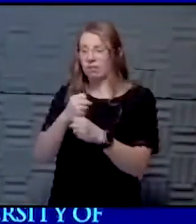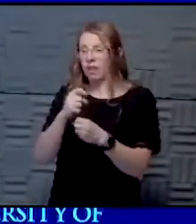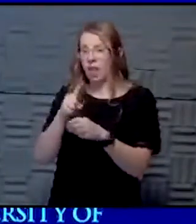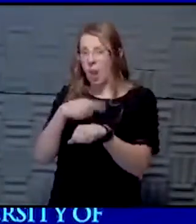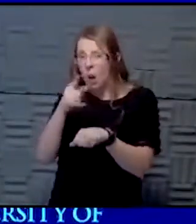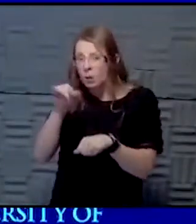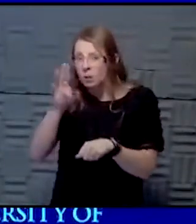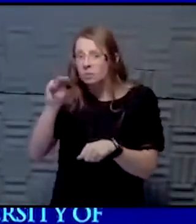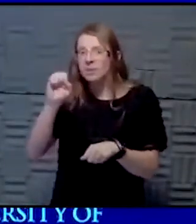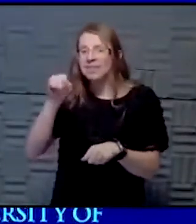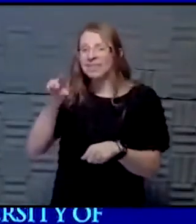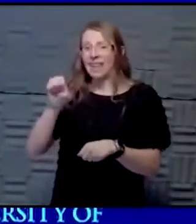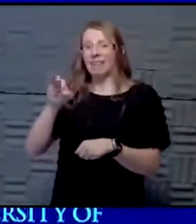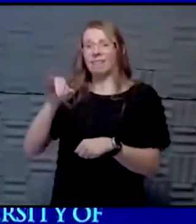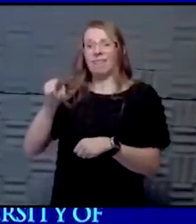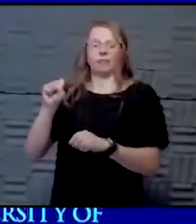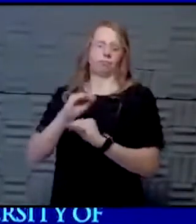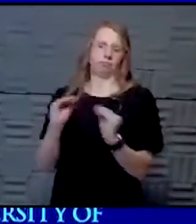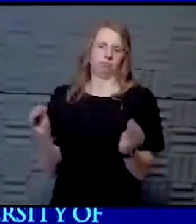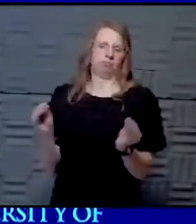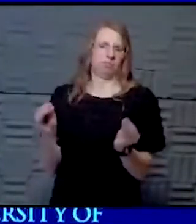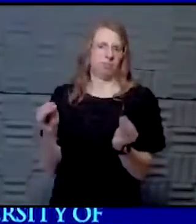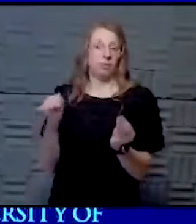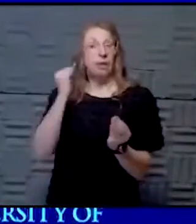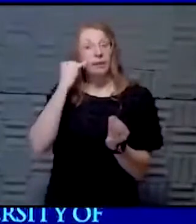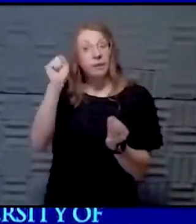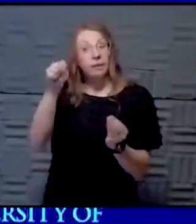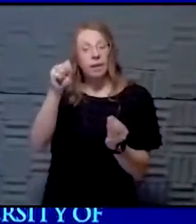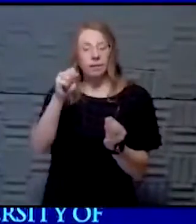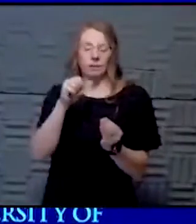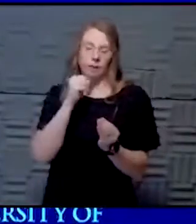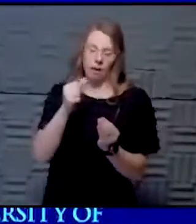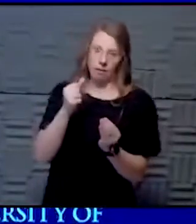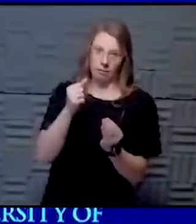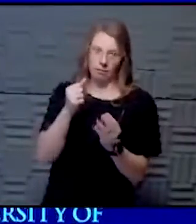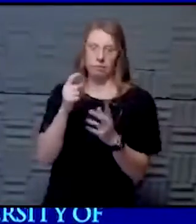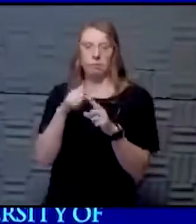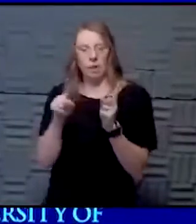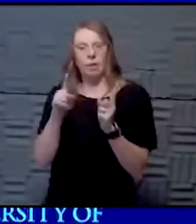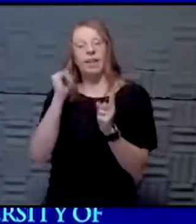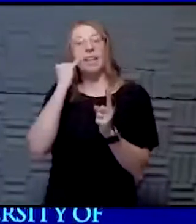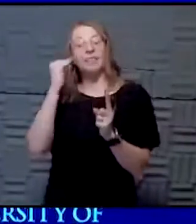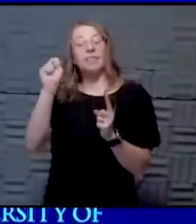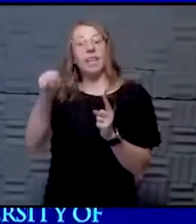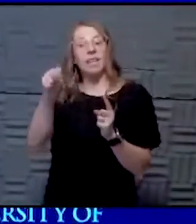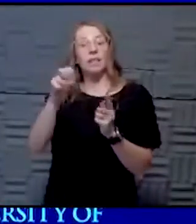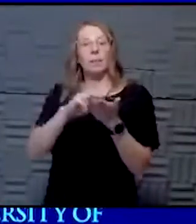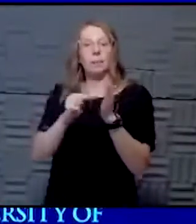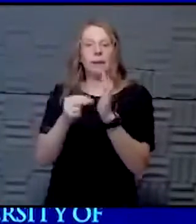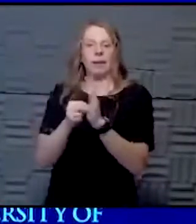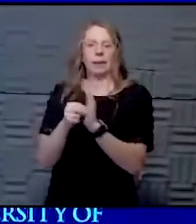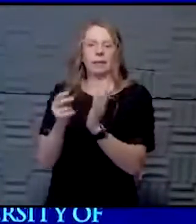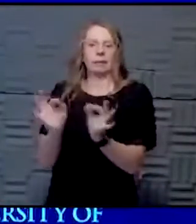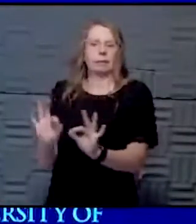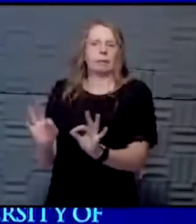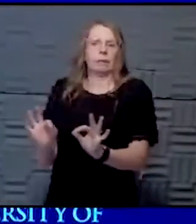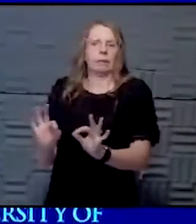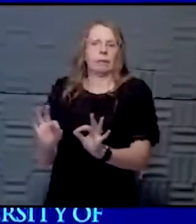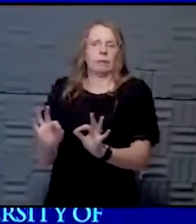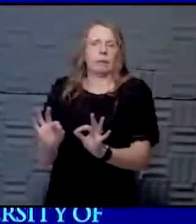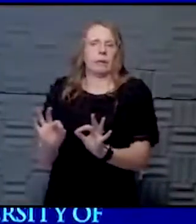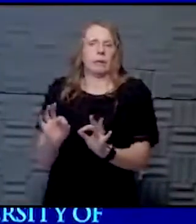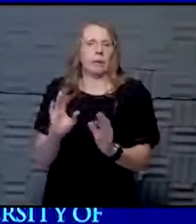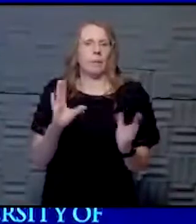going to see those. And even if you did, which you're not, but even if you did, they would be infinitesimally so